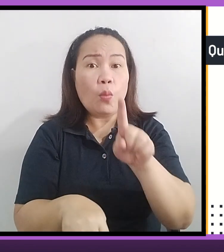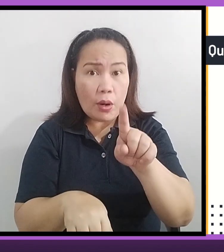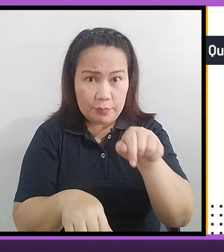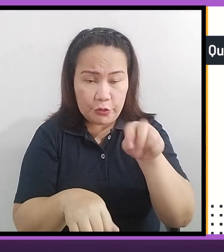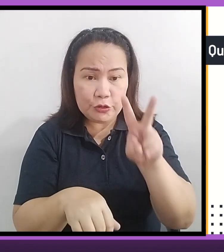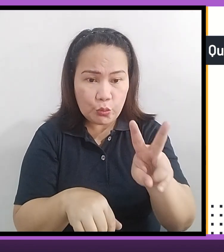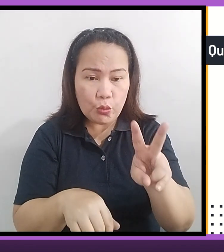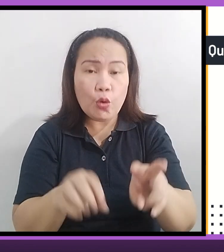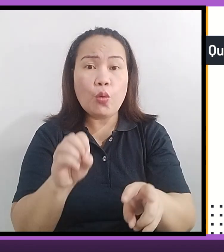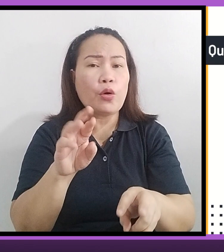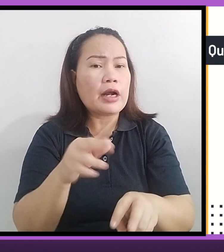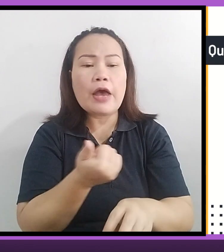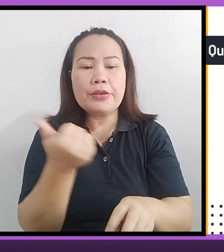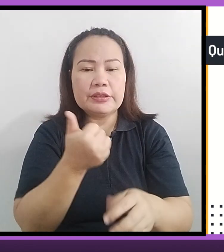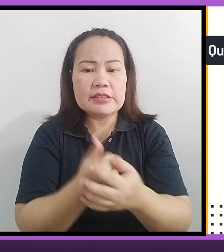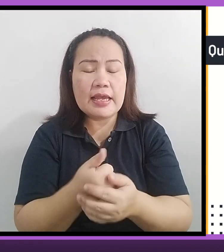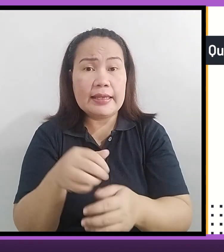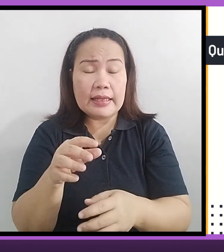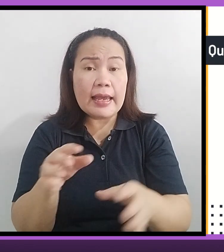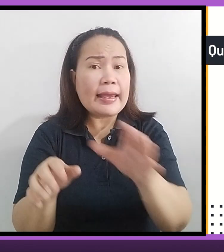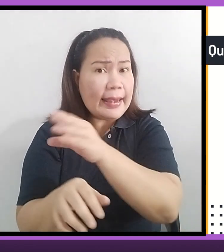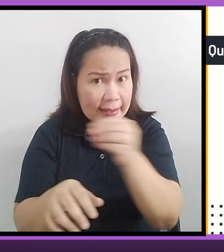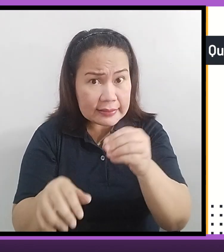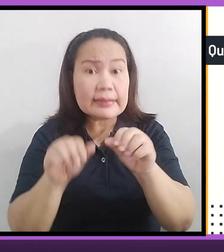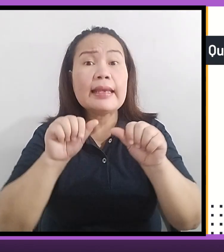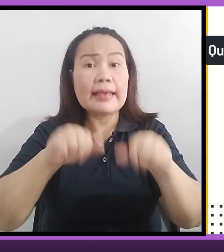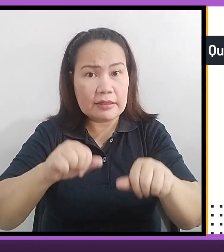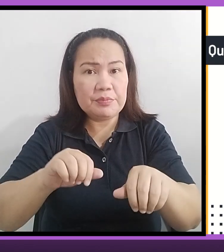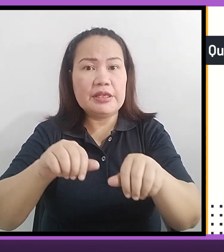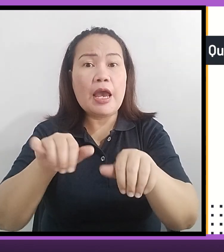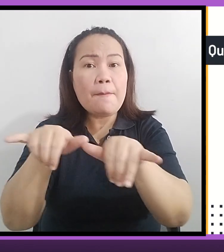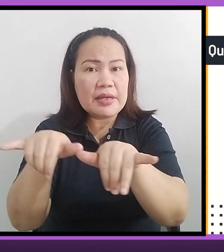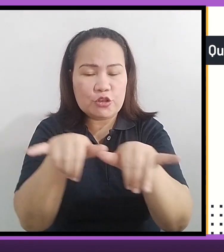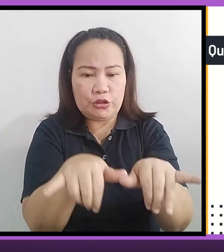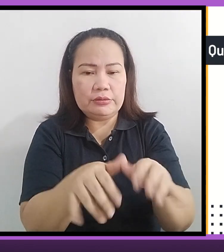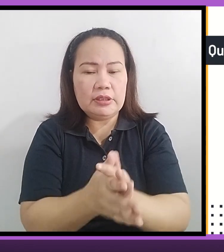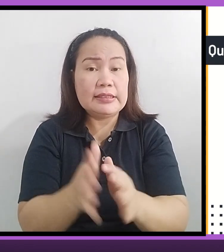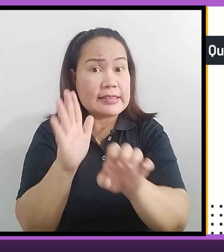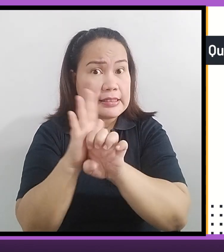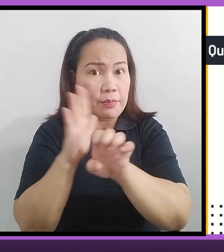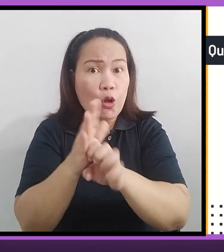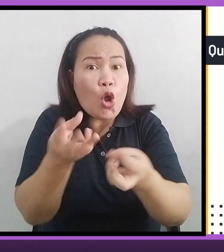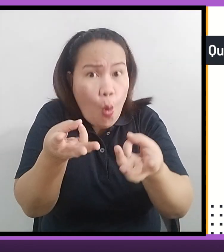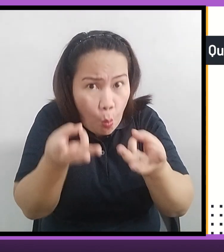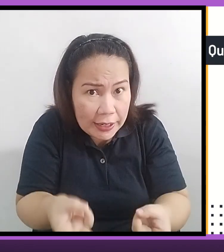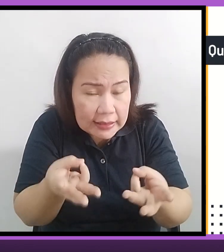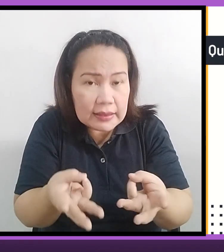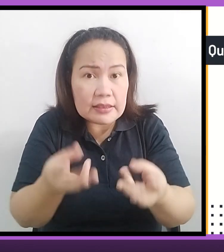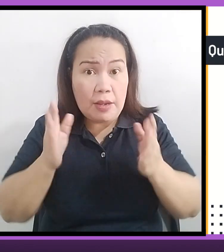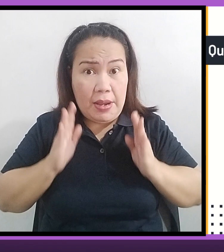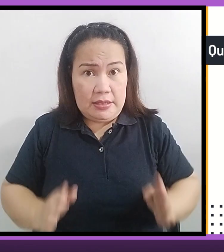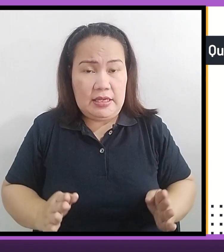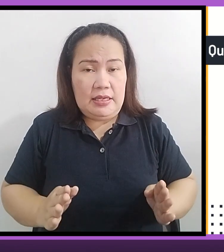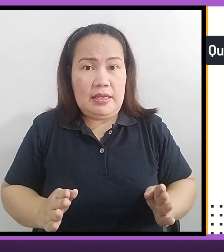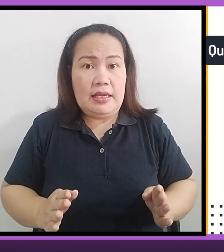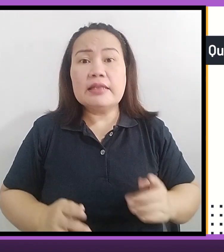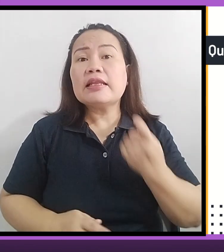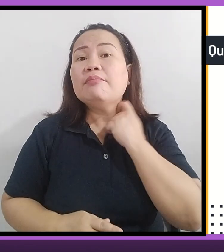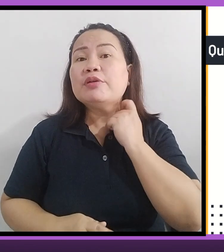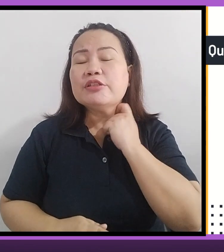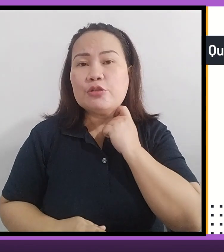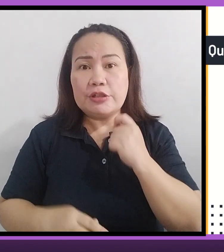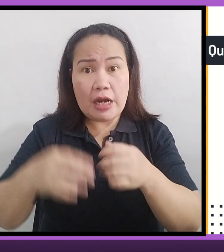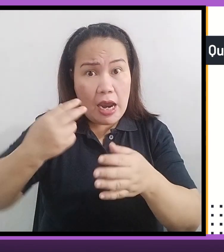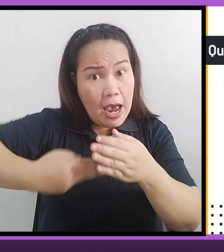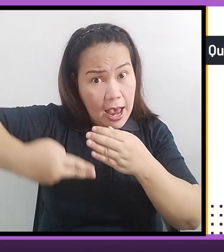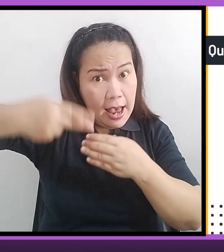etc. And data can be measured. So for example, weight, height, body temperature.